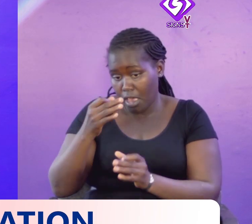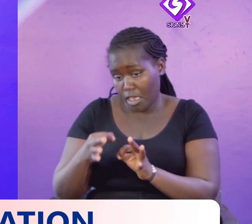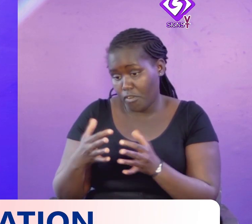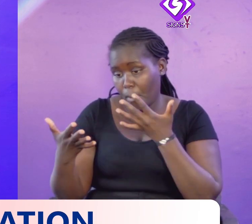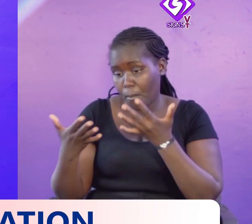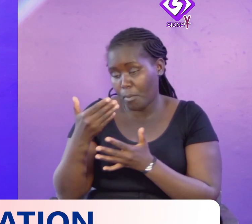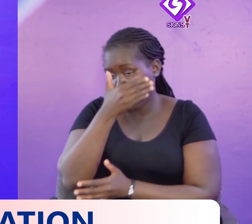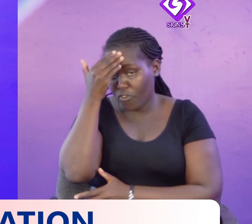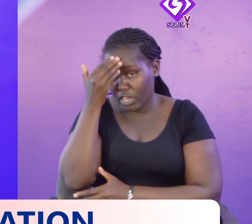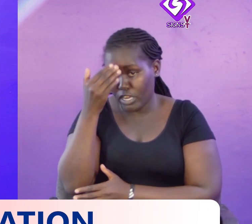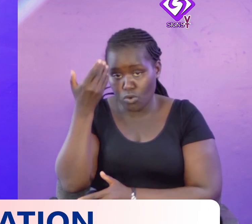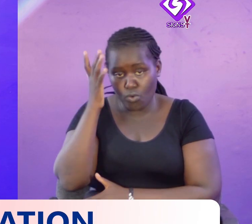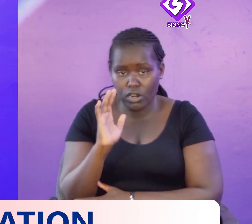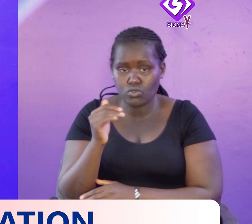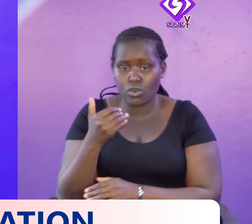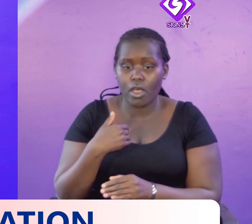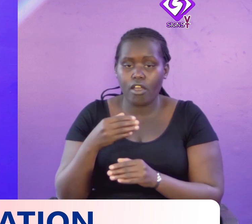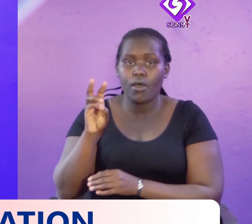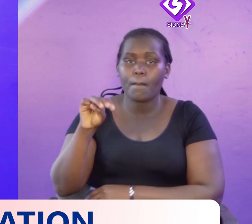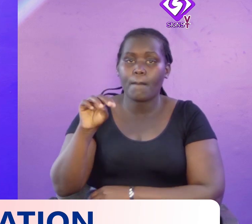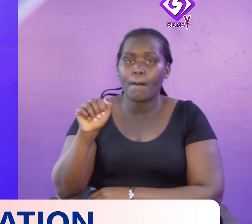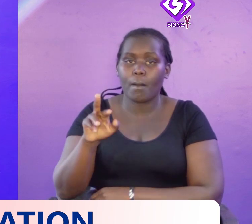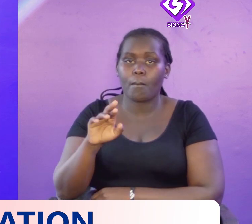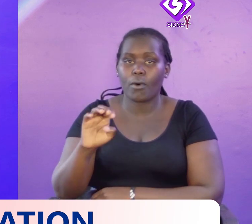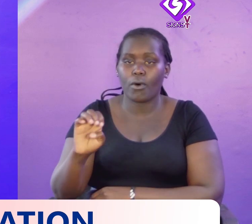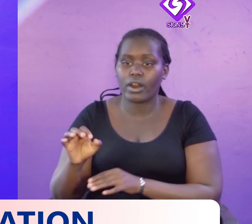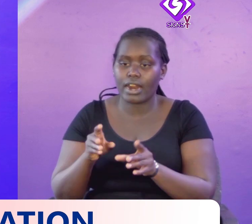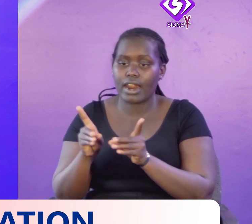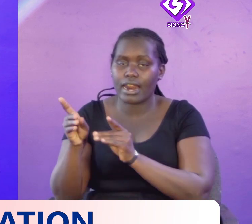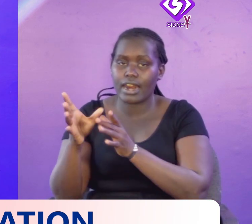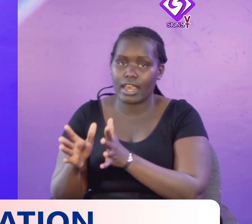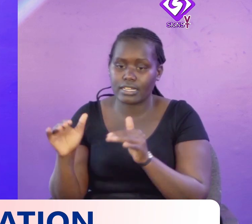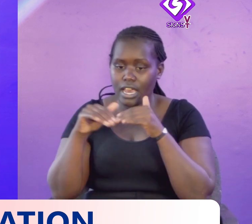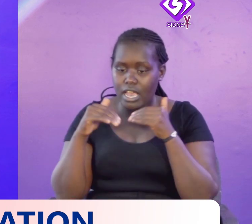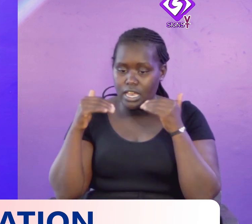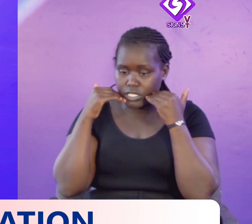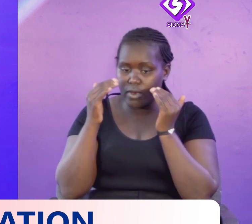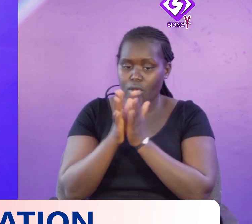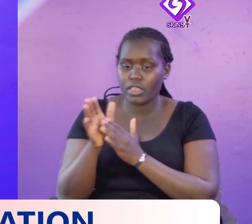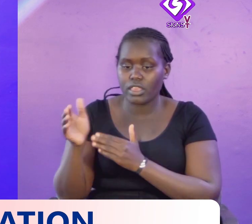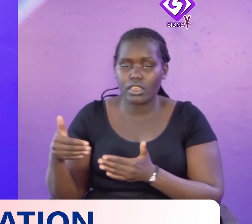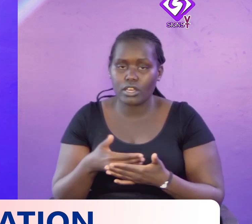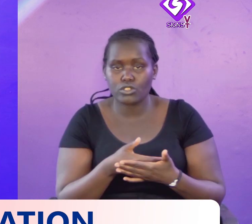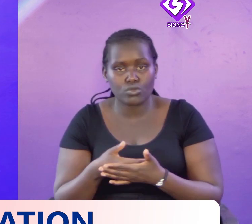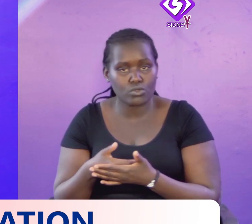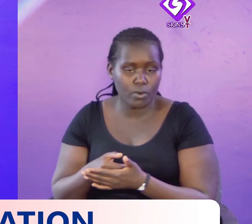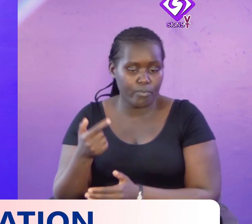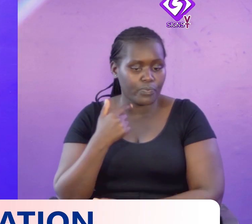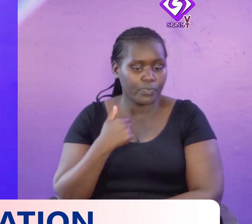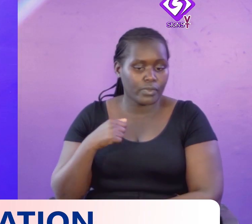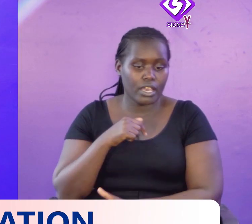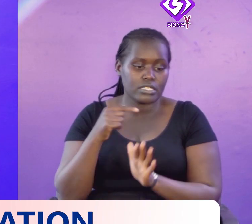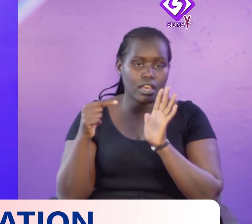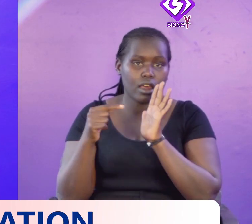with Maureen Okal, Director Natoto. So, Director Smile Natoto. We were at a